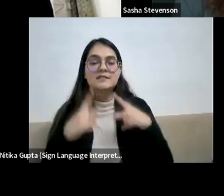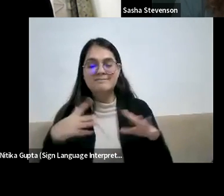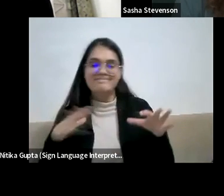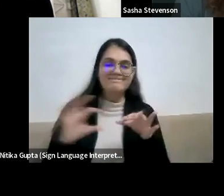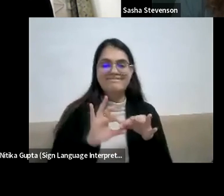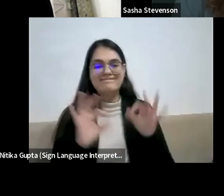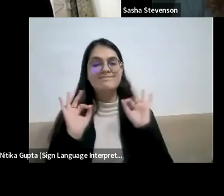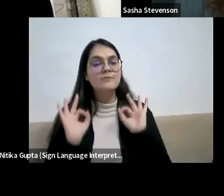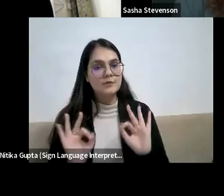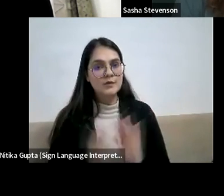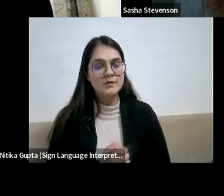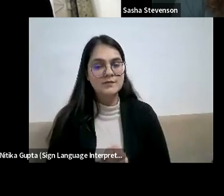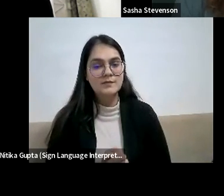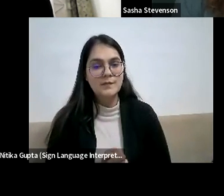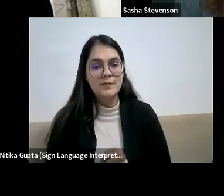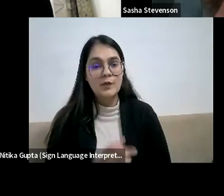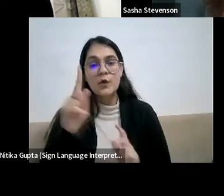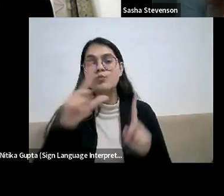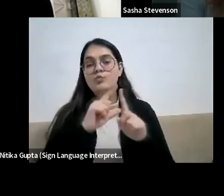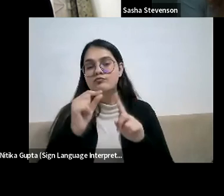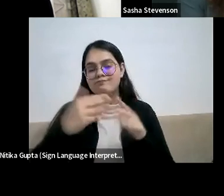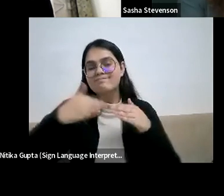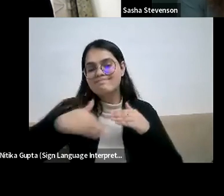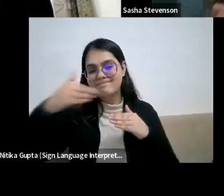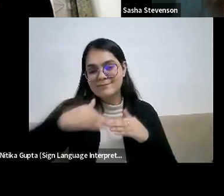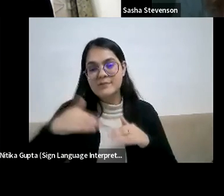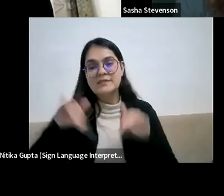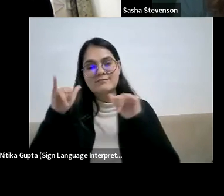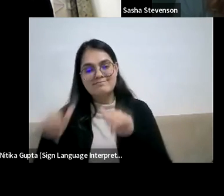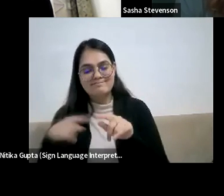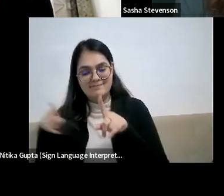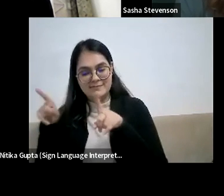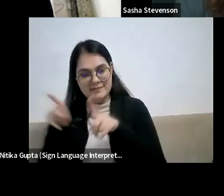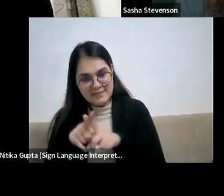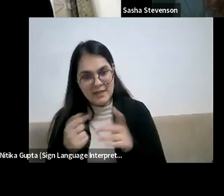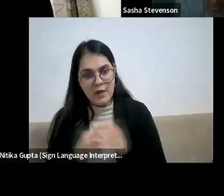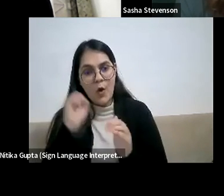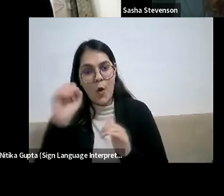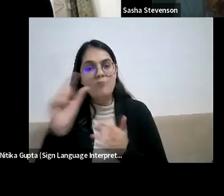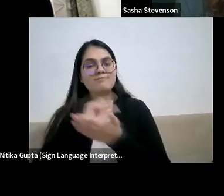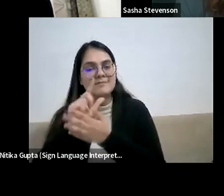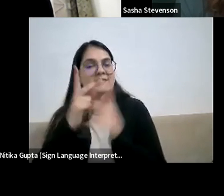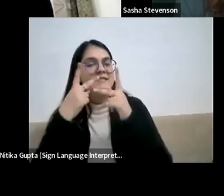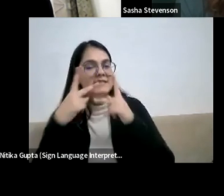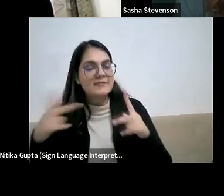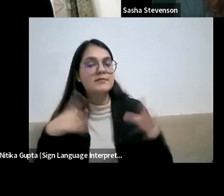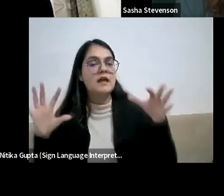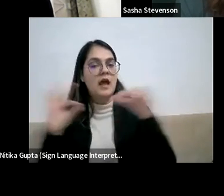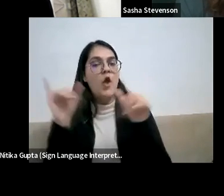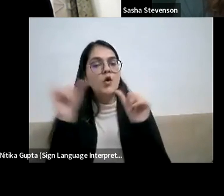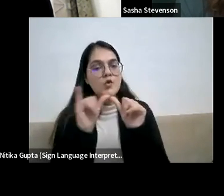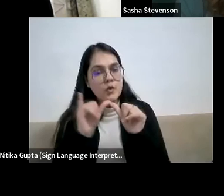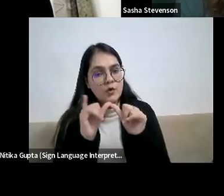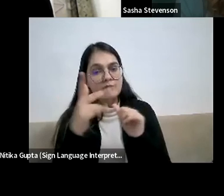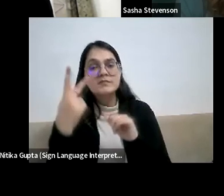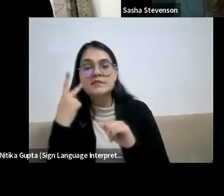engaging. Do continue to stay tuned to our social media channels and our YouTube page to